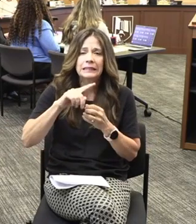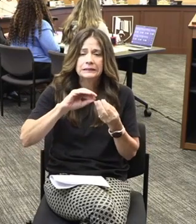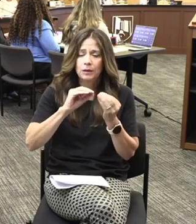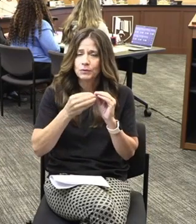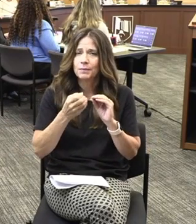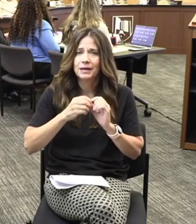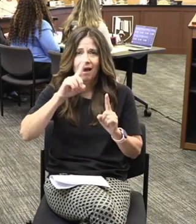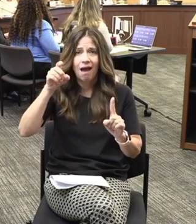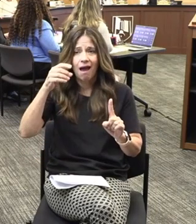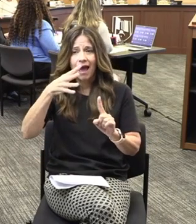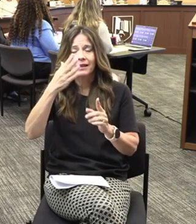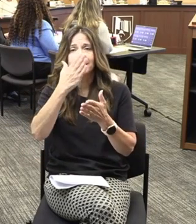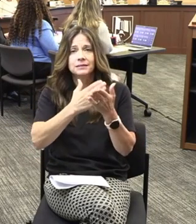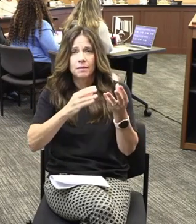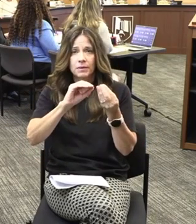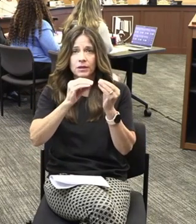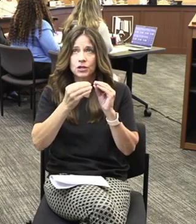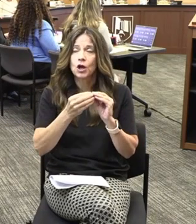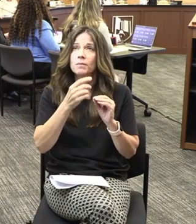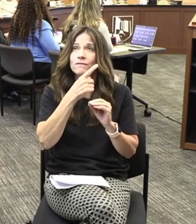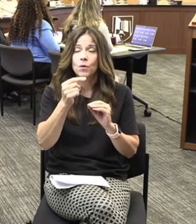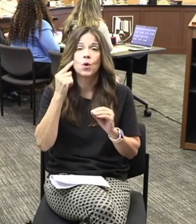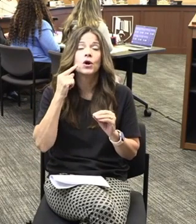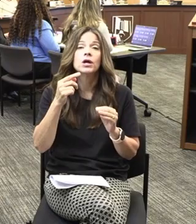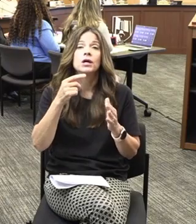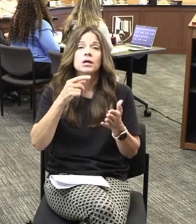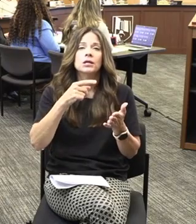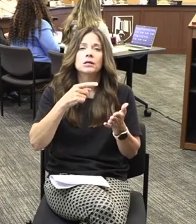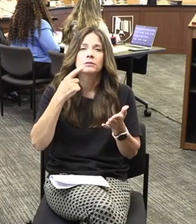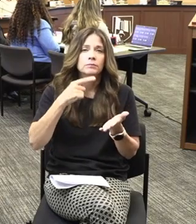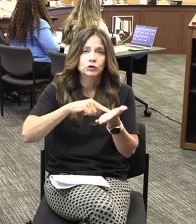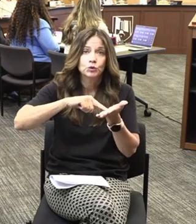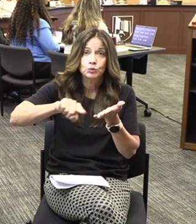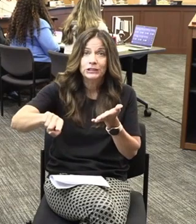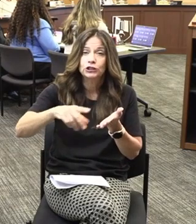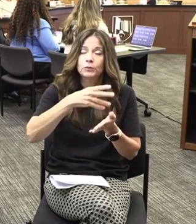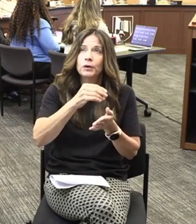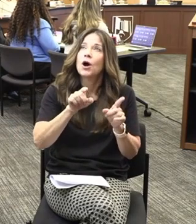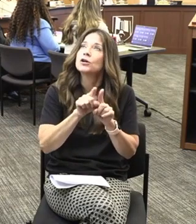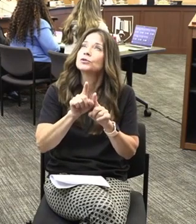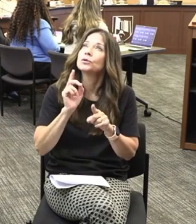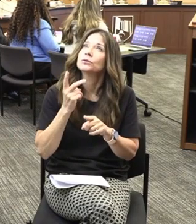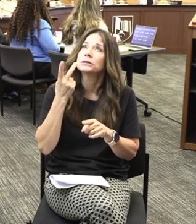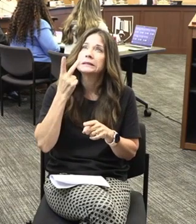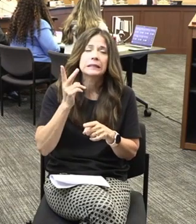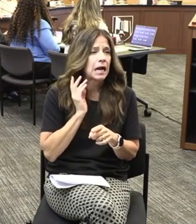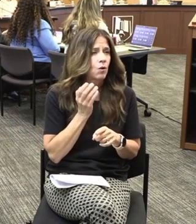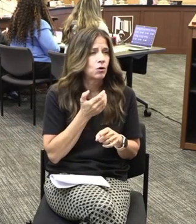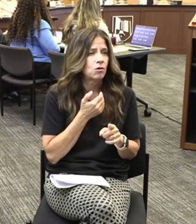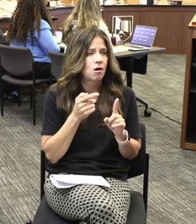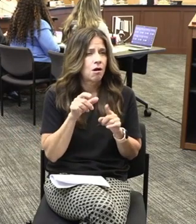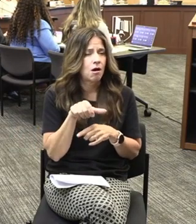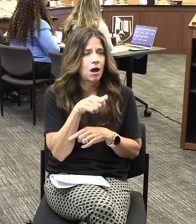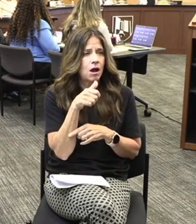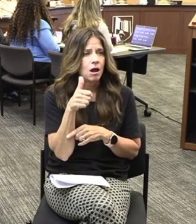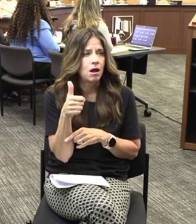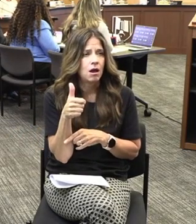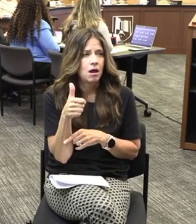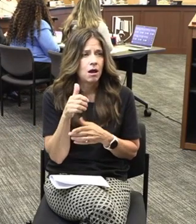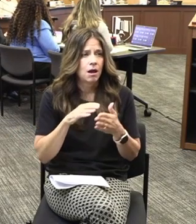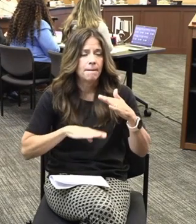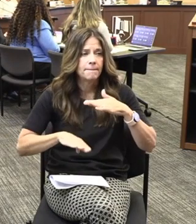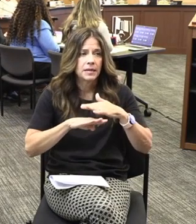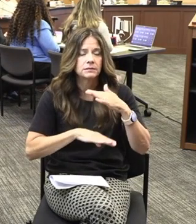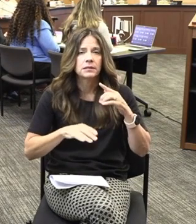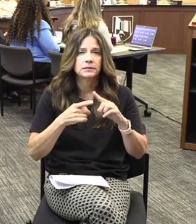only the percentage for tuition credit, but we're starting to see our adult basic ed students come back. We're starting to see our English as a